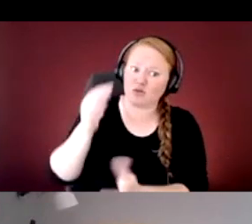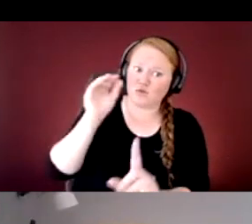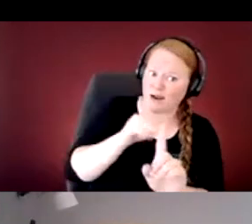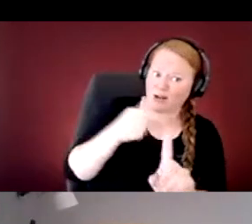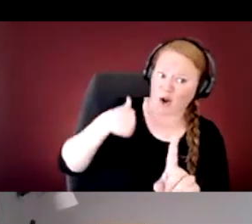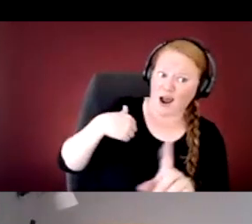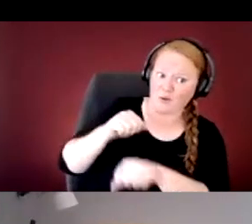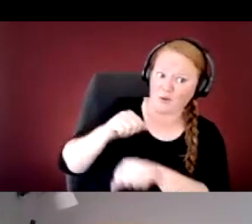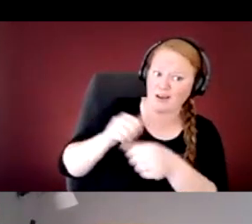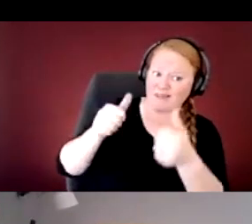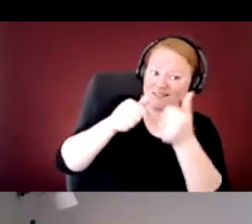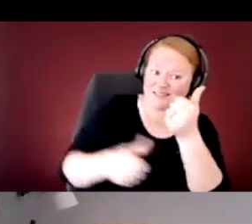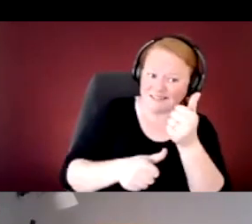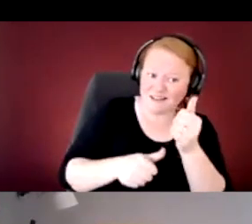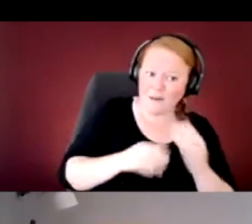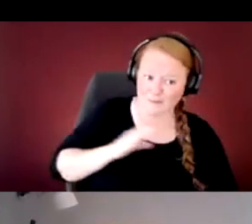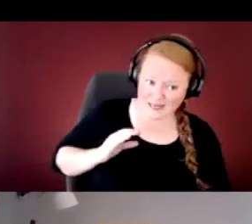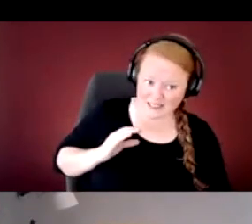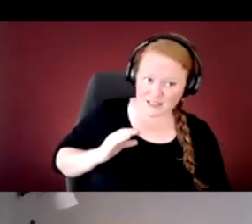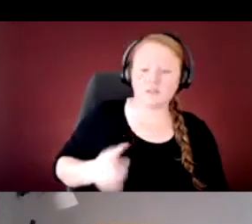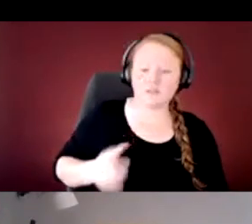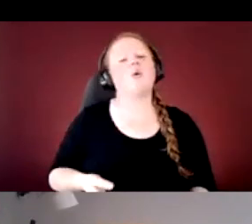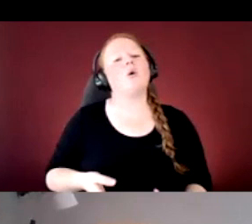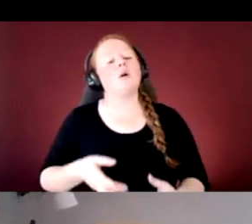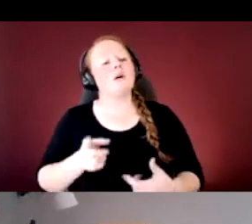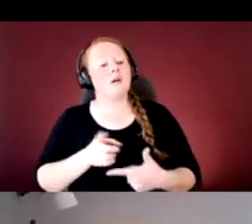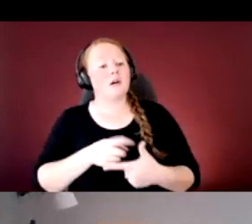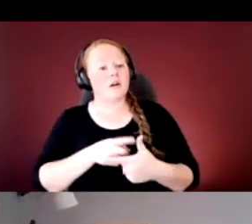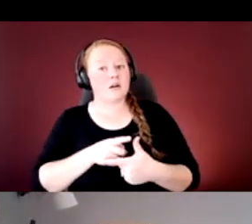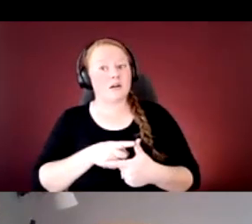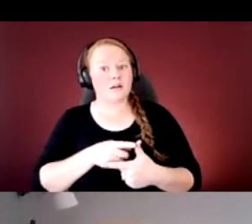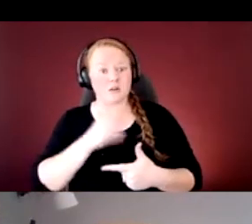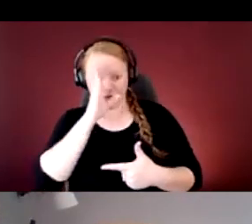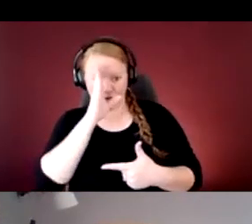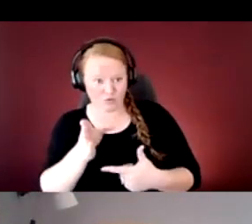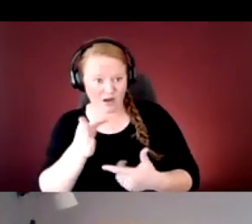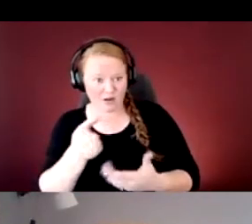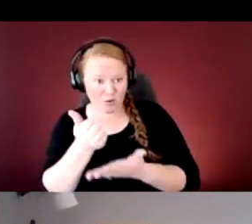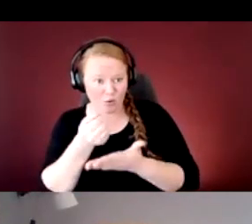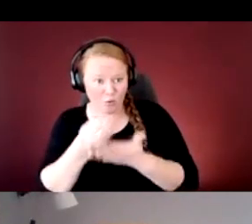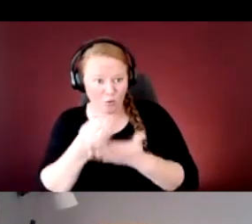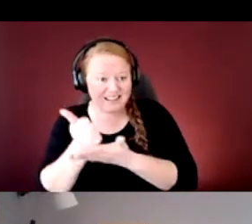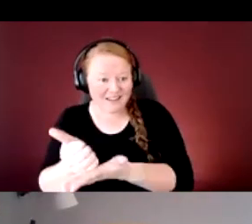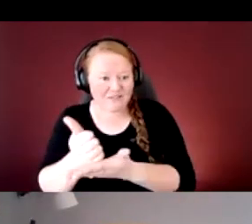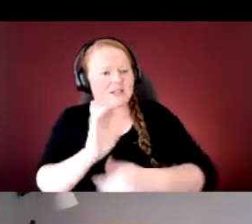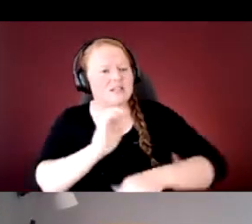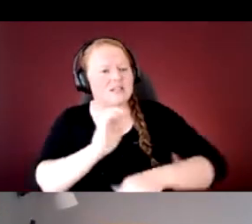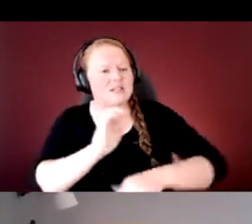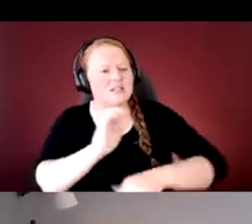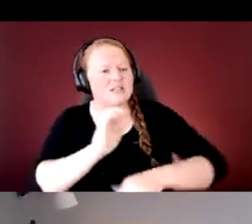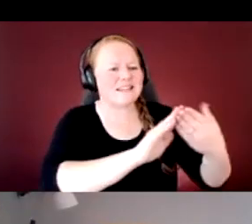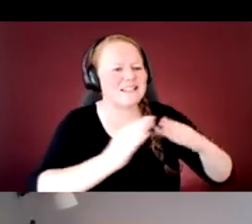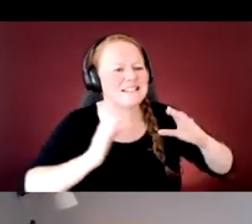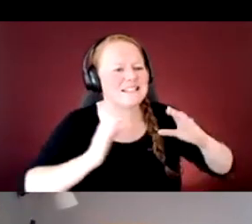One, the direct relief recommendations are based on citizen input and the data supporting that input. We can't say that